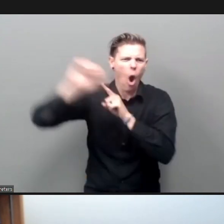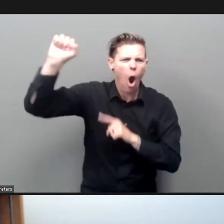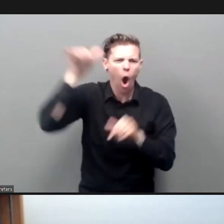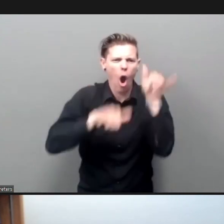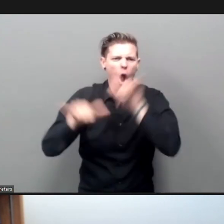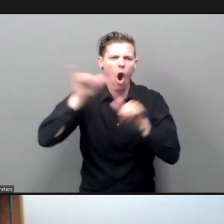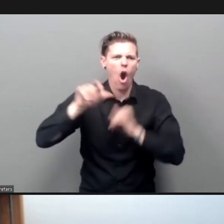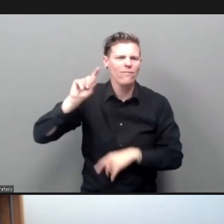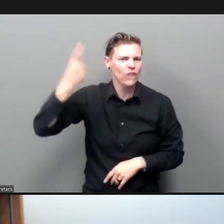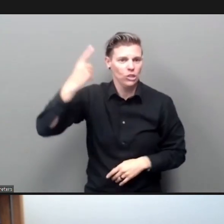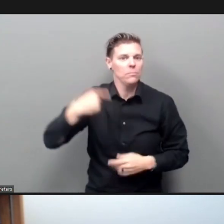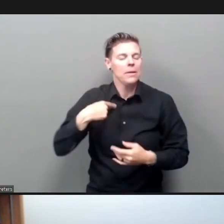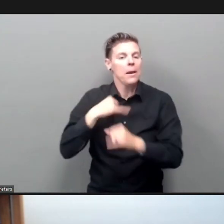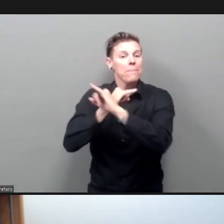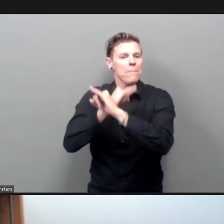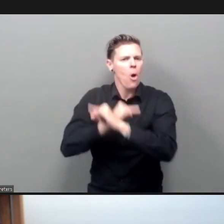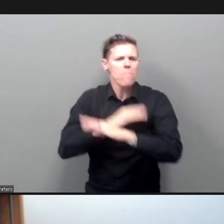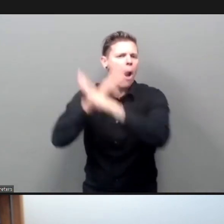theory,